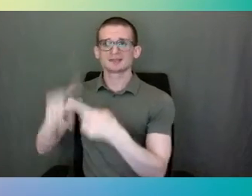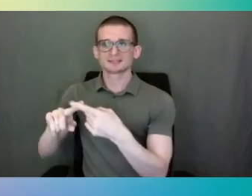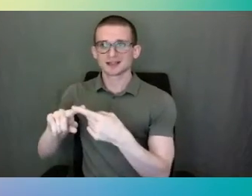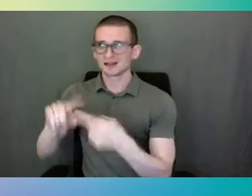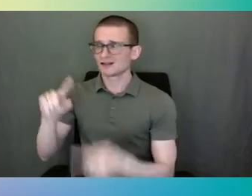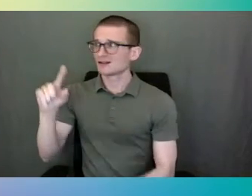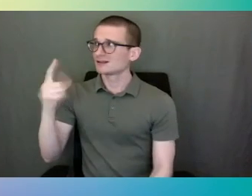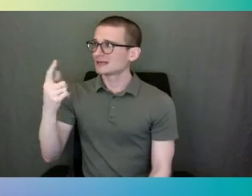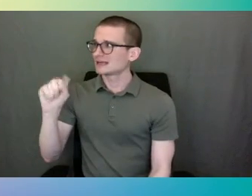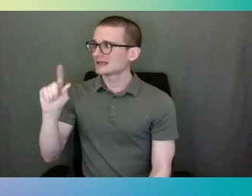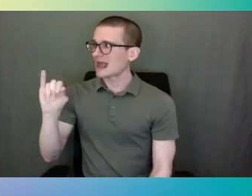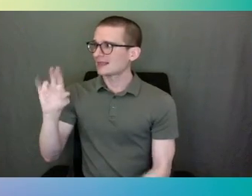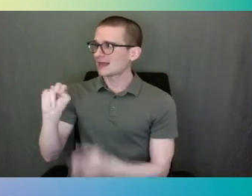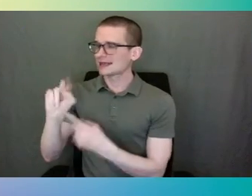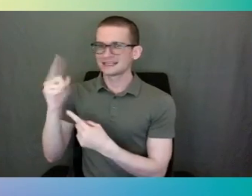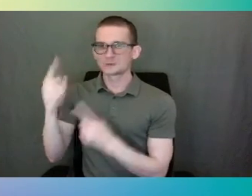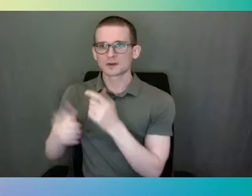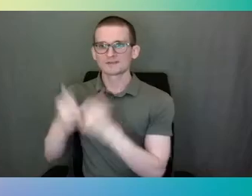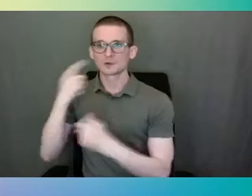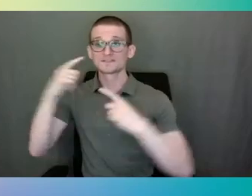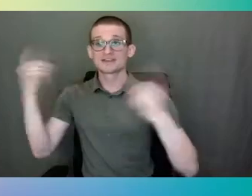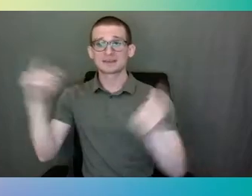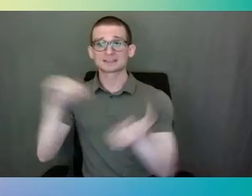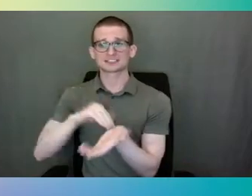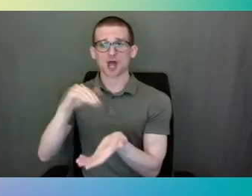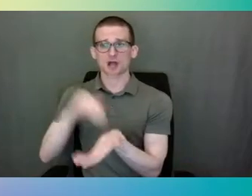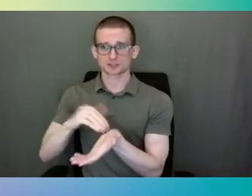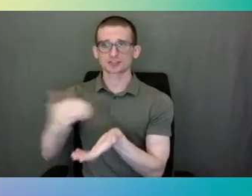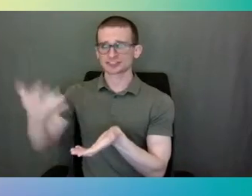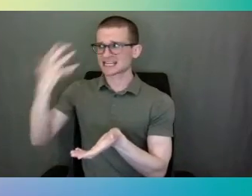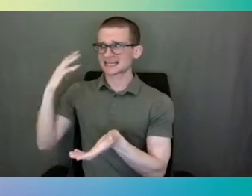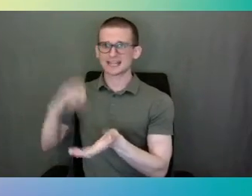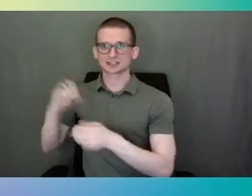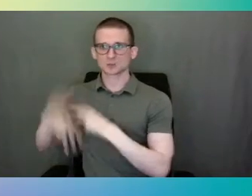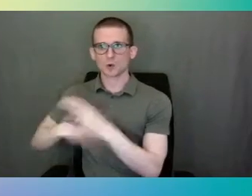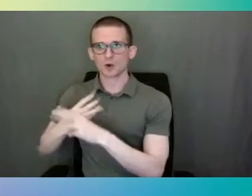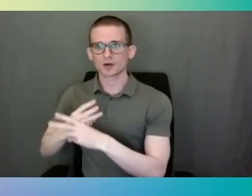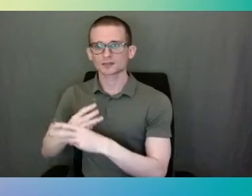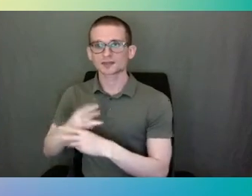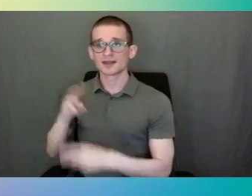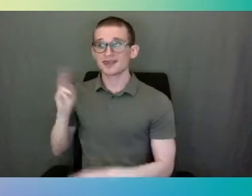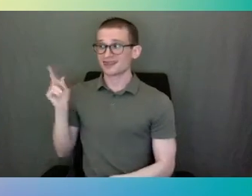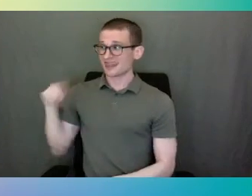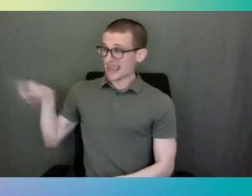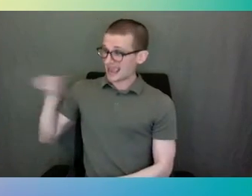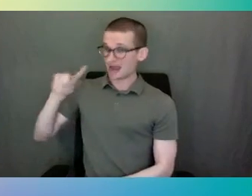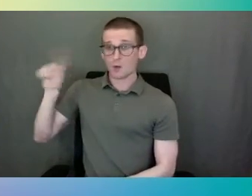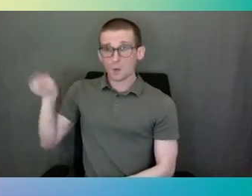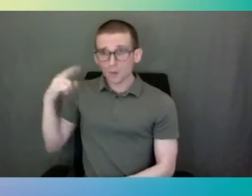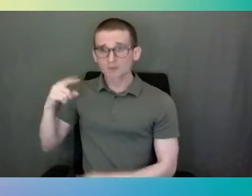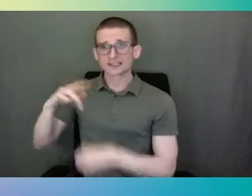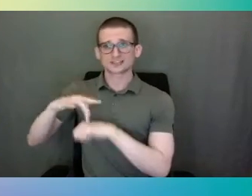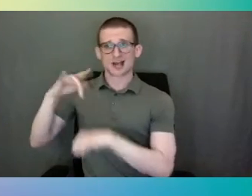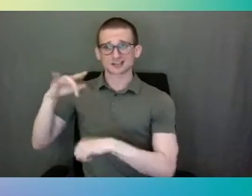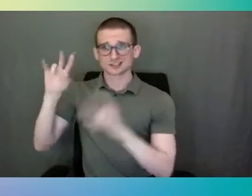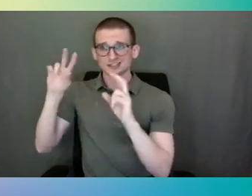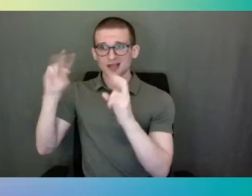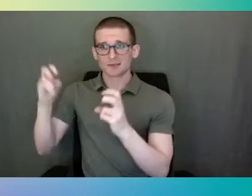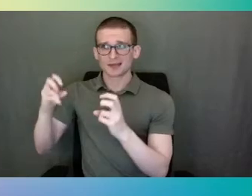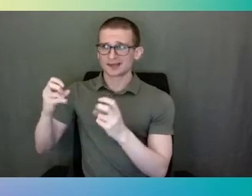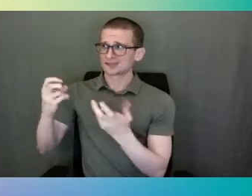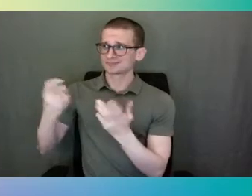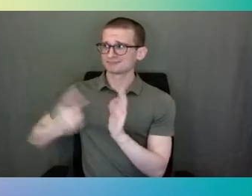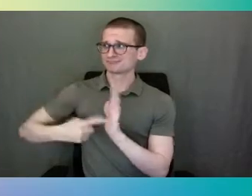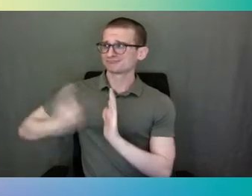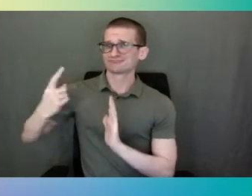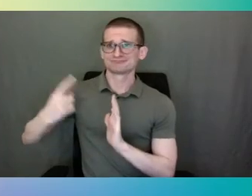most famous physicians in the ancient world, they only mentioned masturbation in passing like 2 to